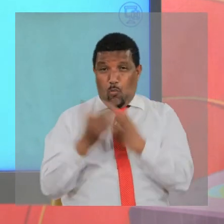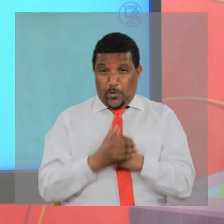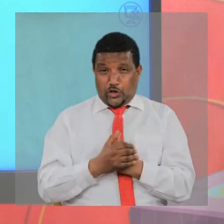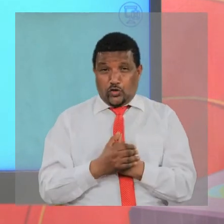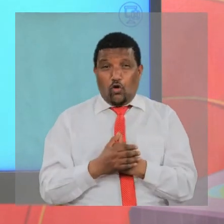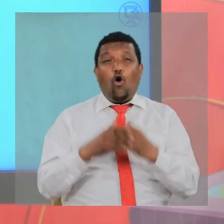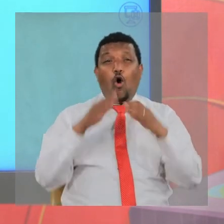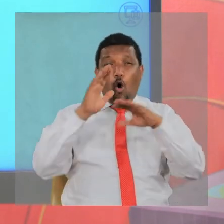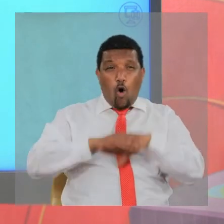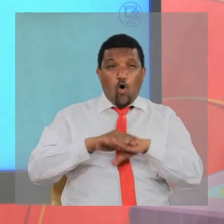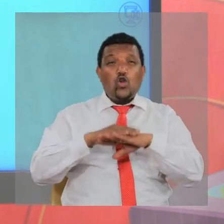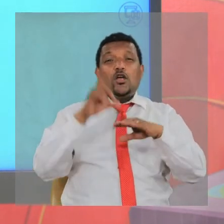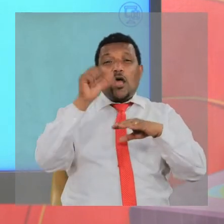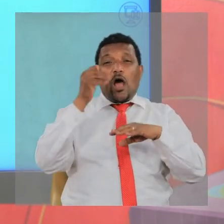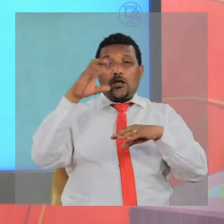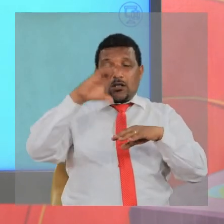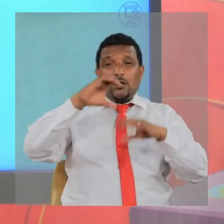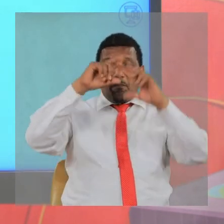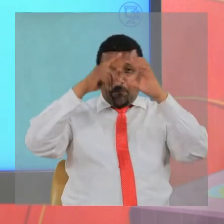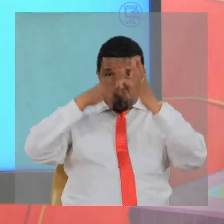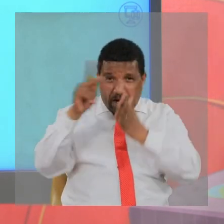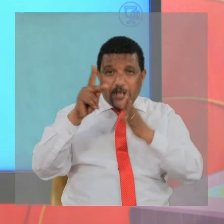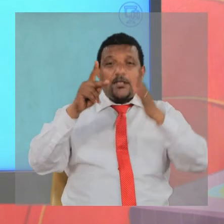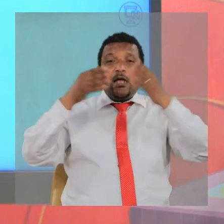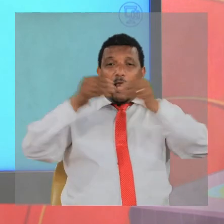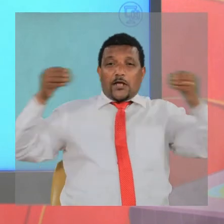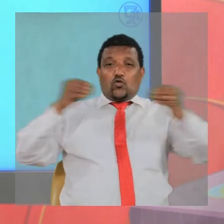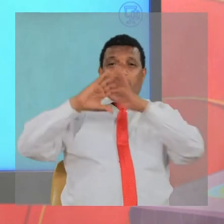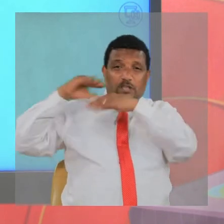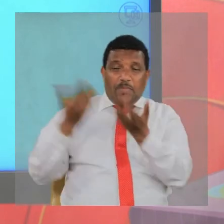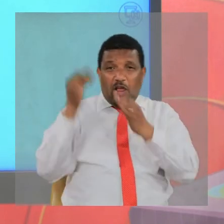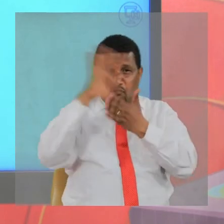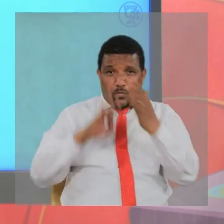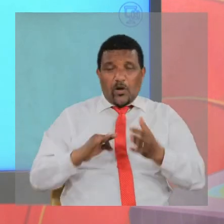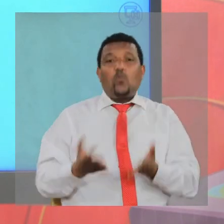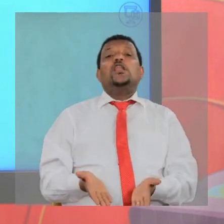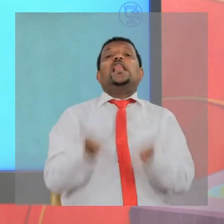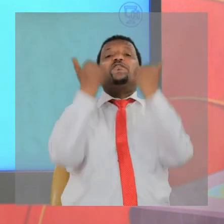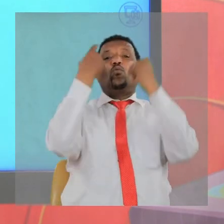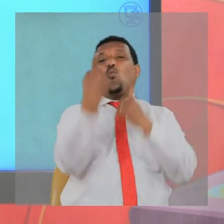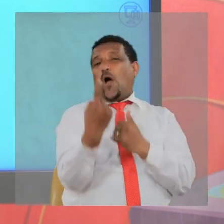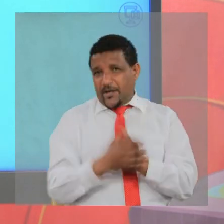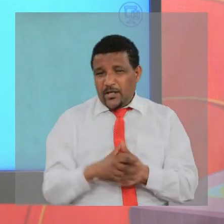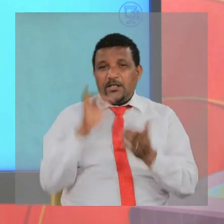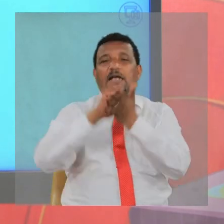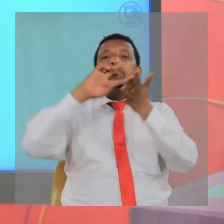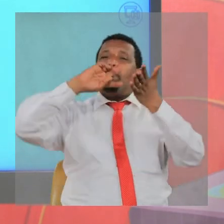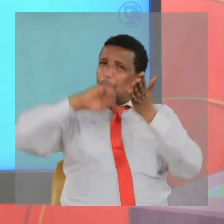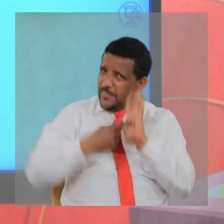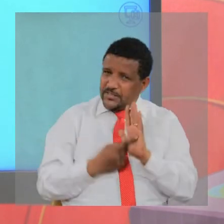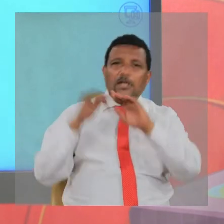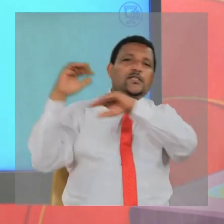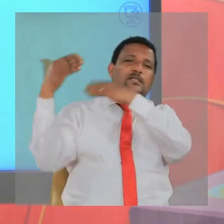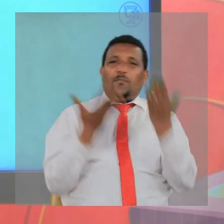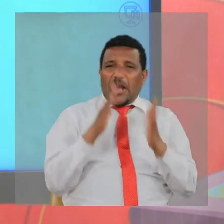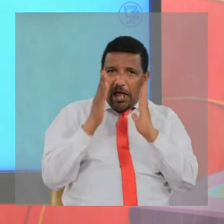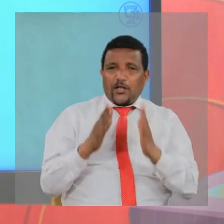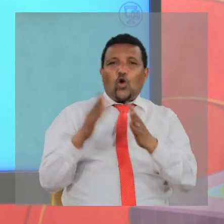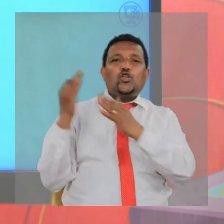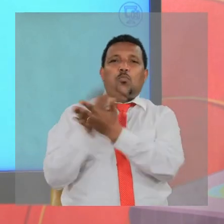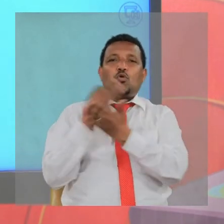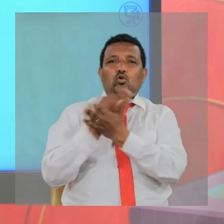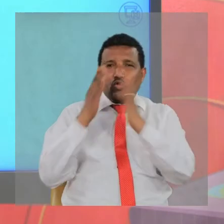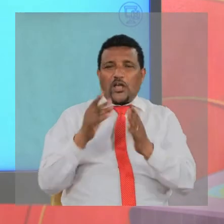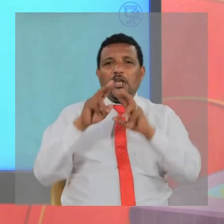information on the arc price elasticity of supply formula, we left with 1. That means the supplier or the